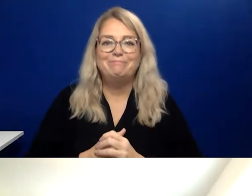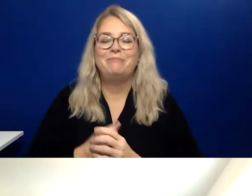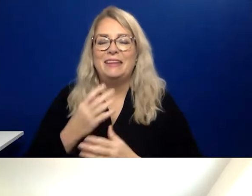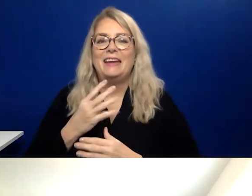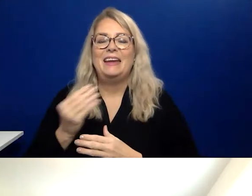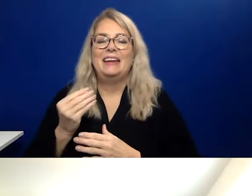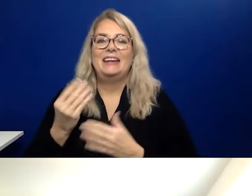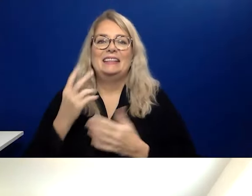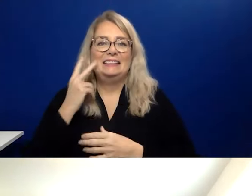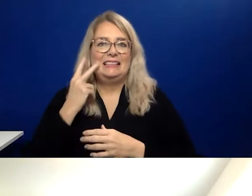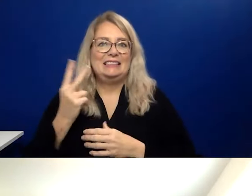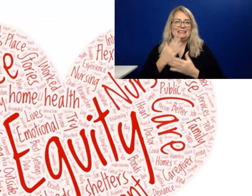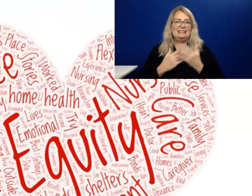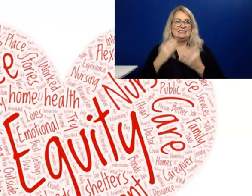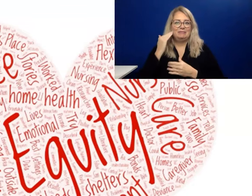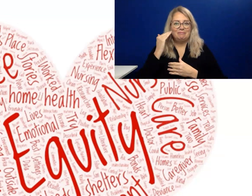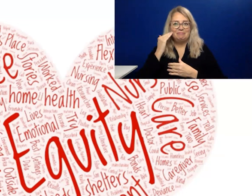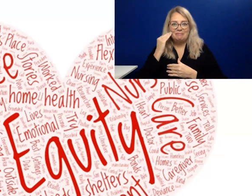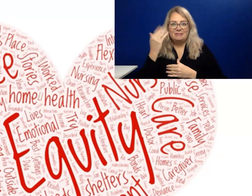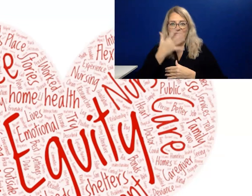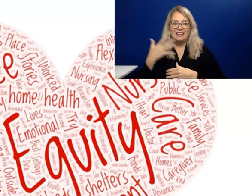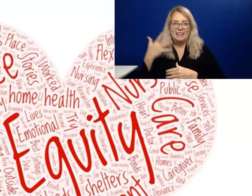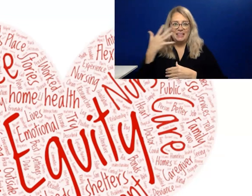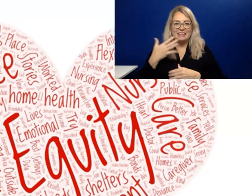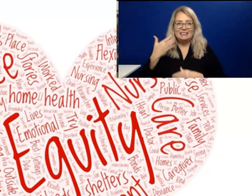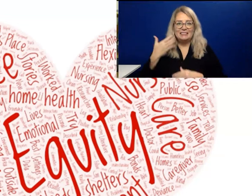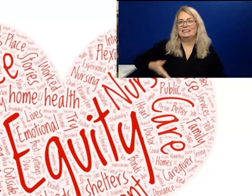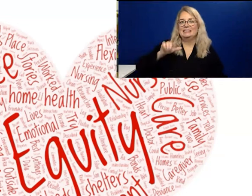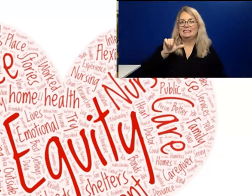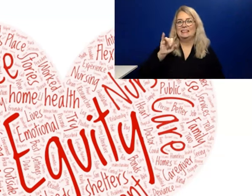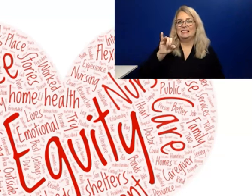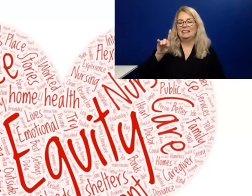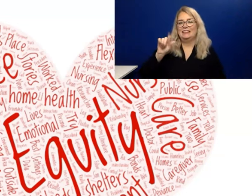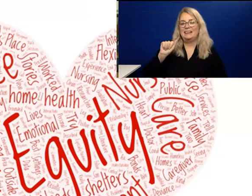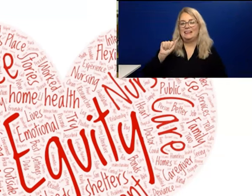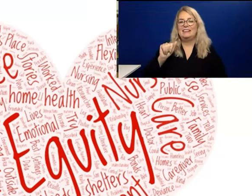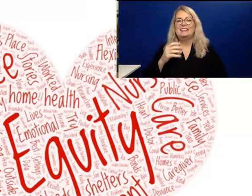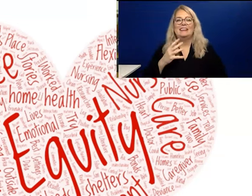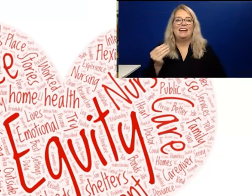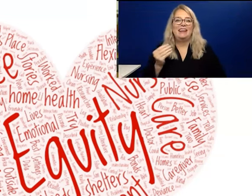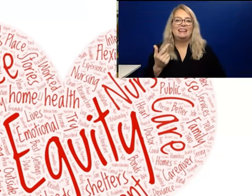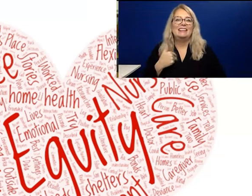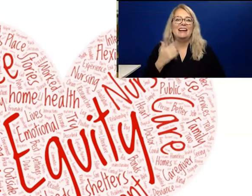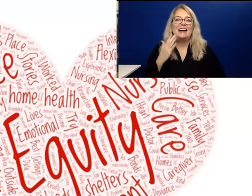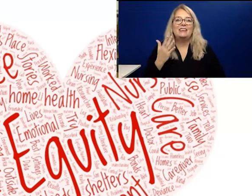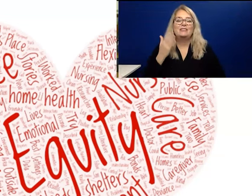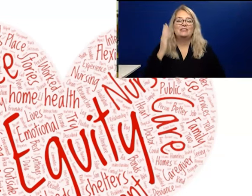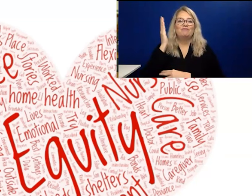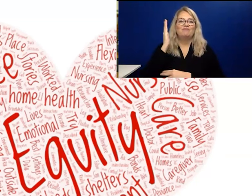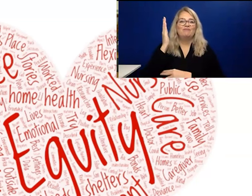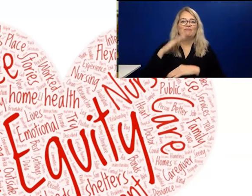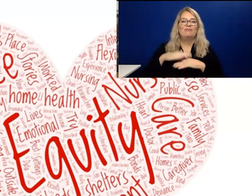some familiar faces there. I'm Linda, and I'm going to be talking about